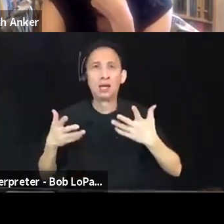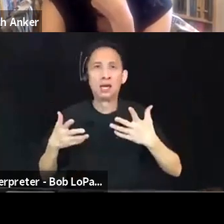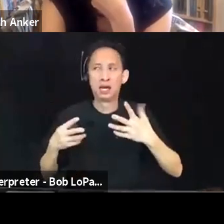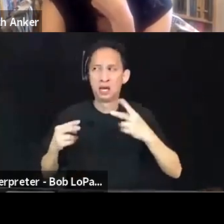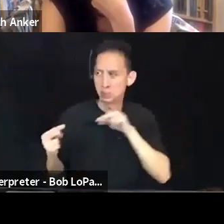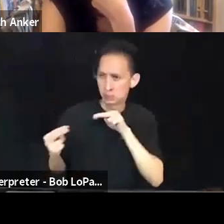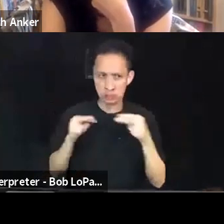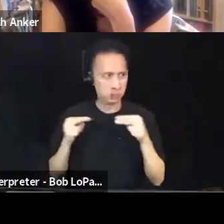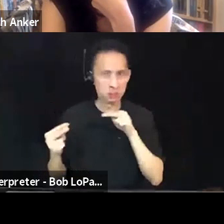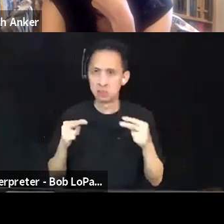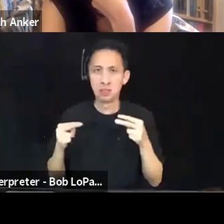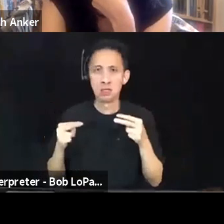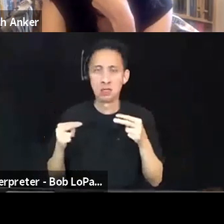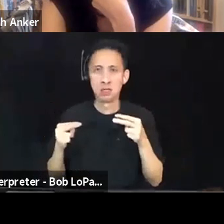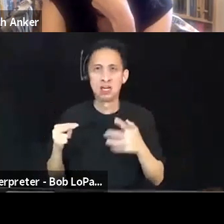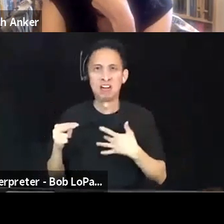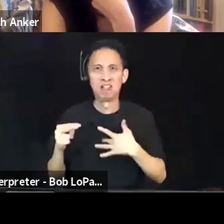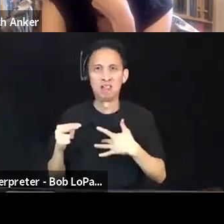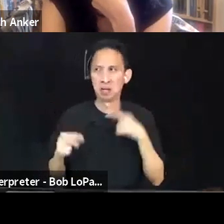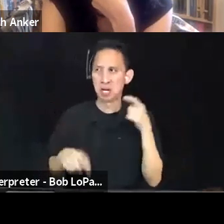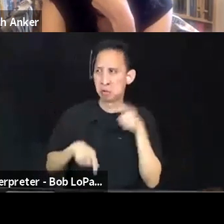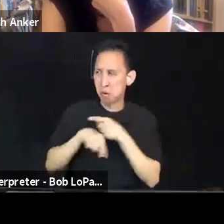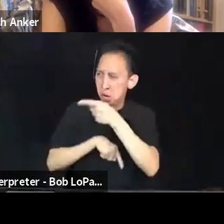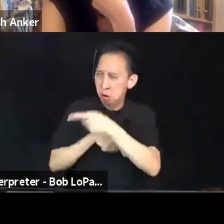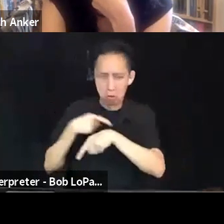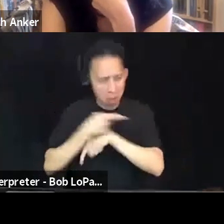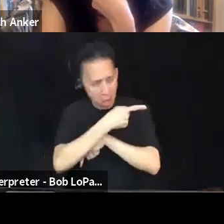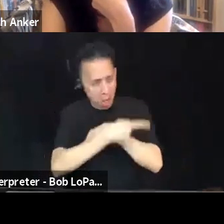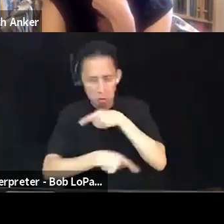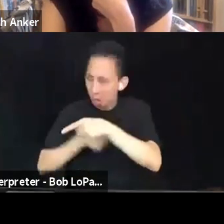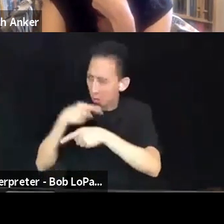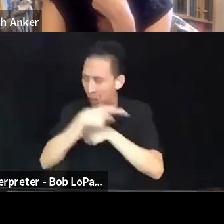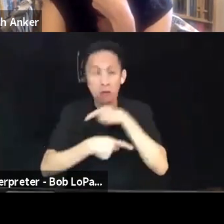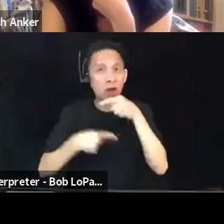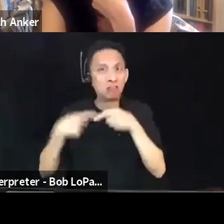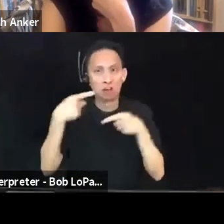kinsmen and women. It is a strife